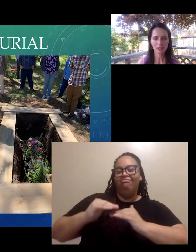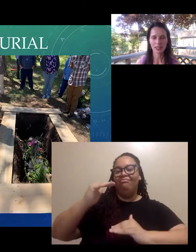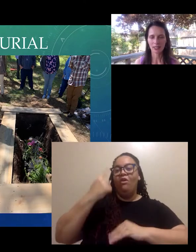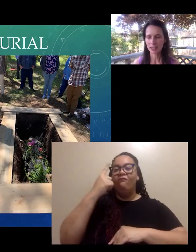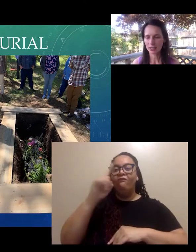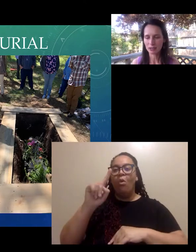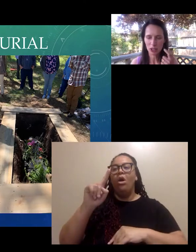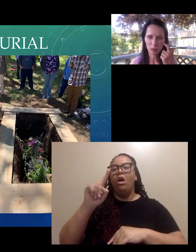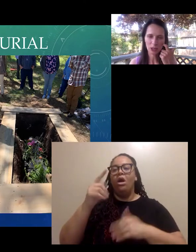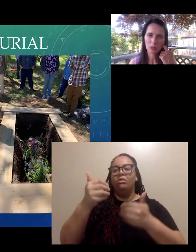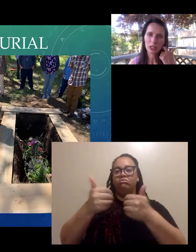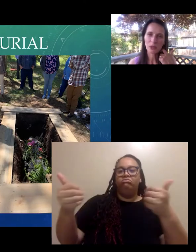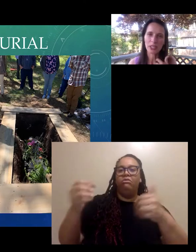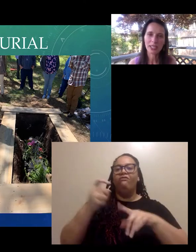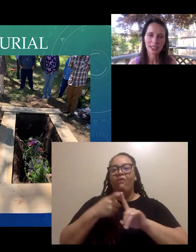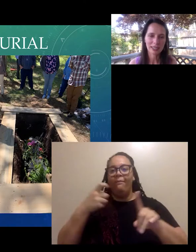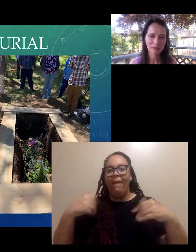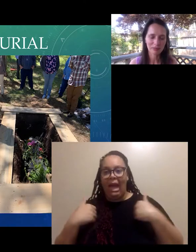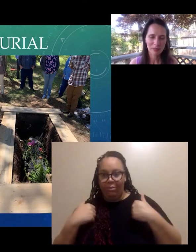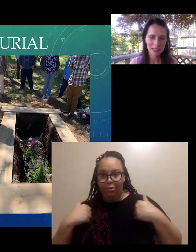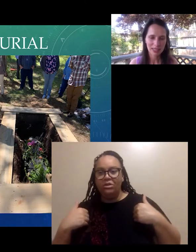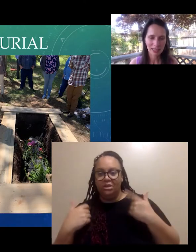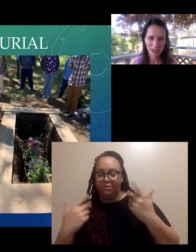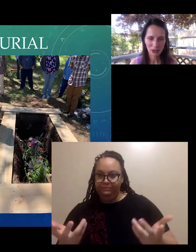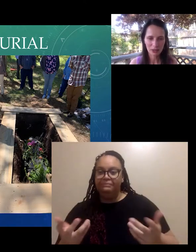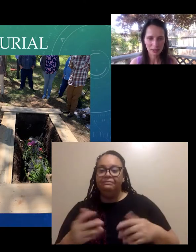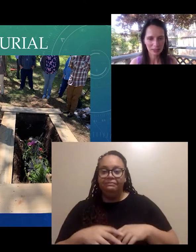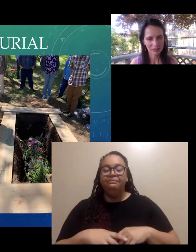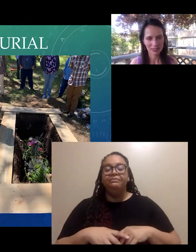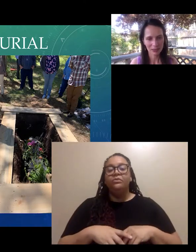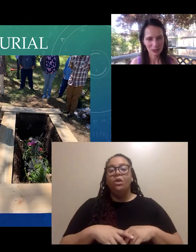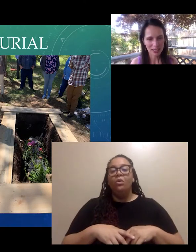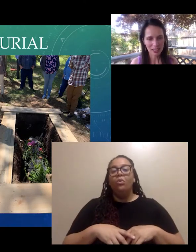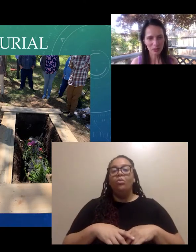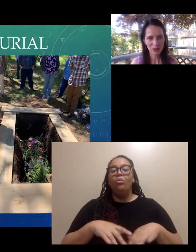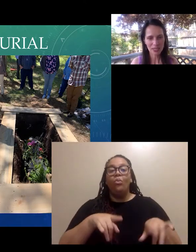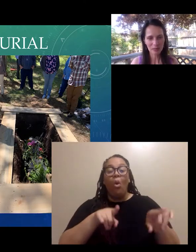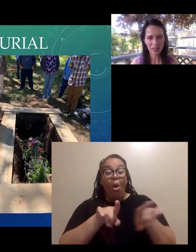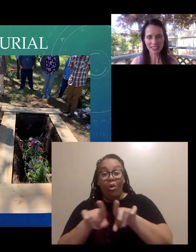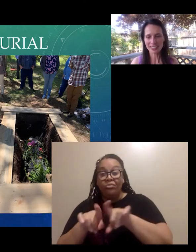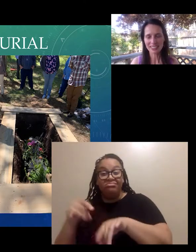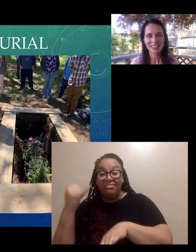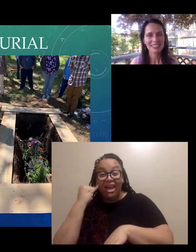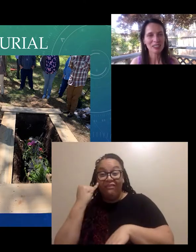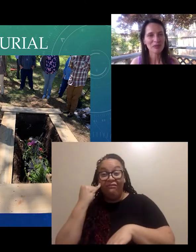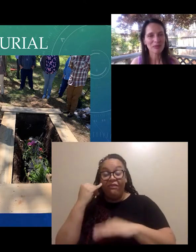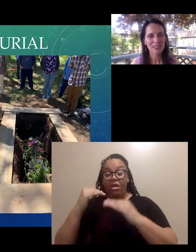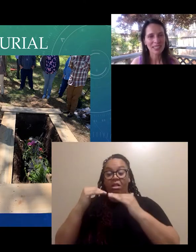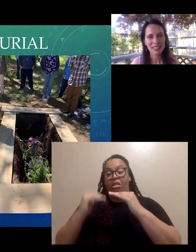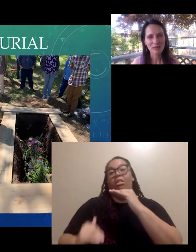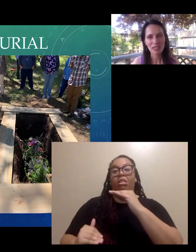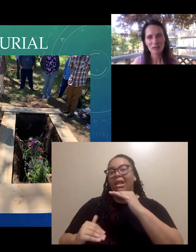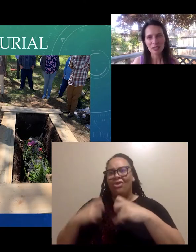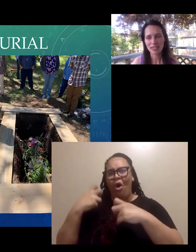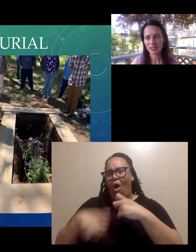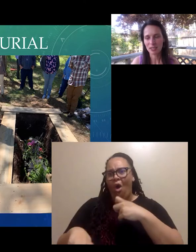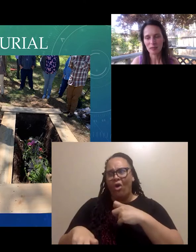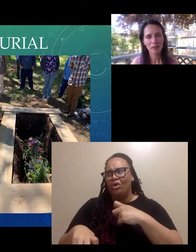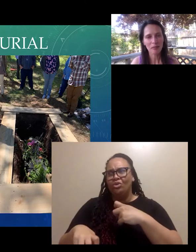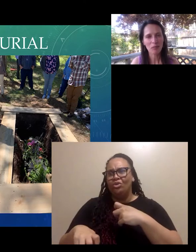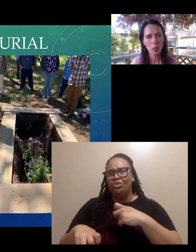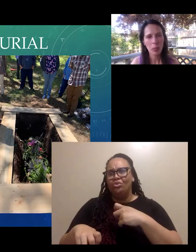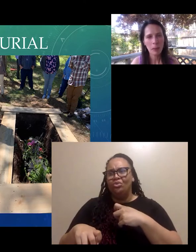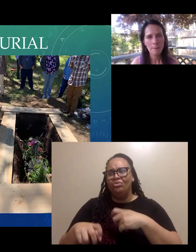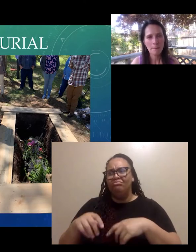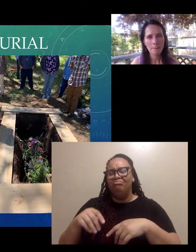issue. I think it would just be too much work to get to an old decomposing body. So not something to be concerned